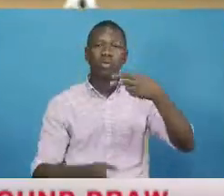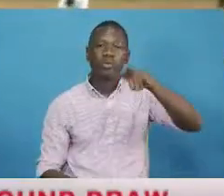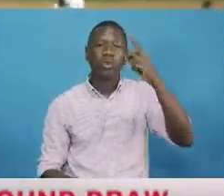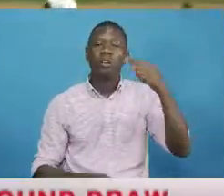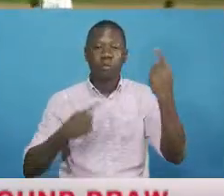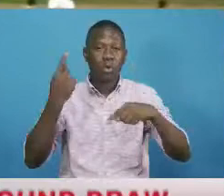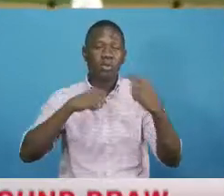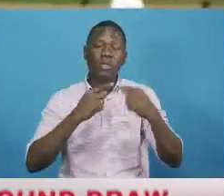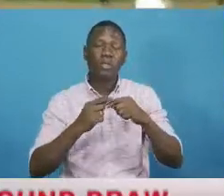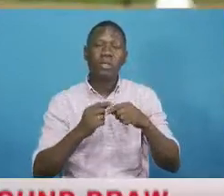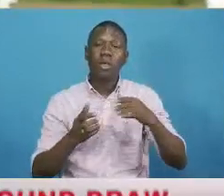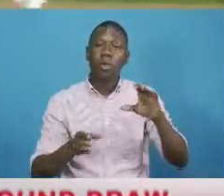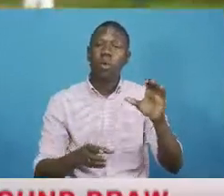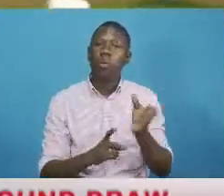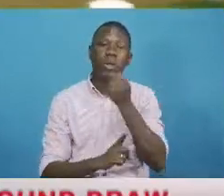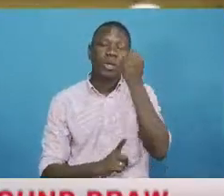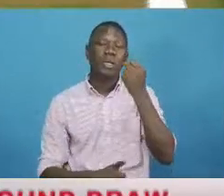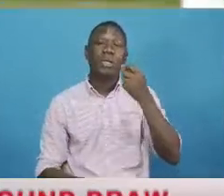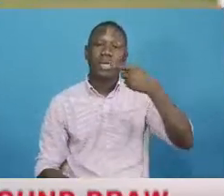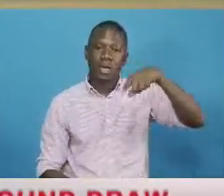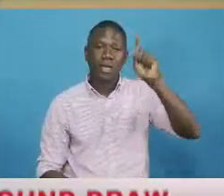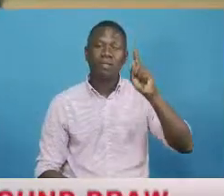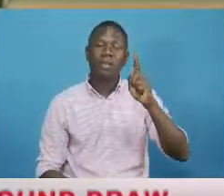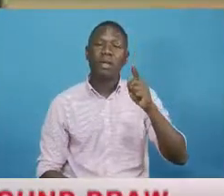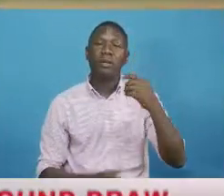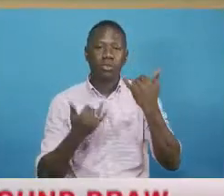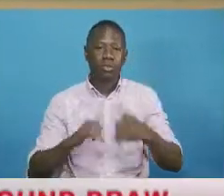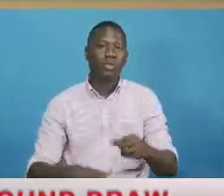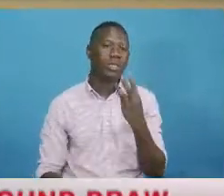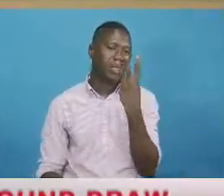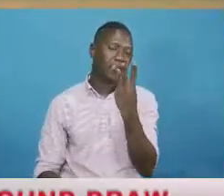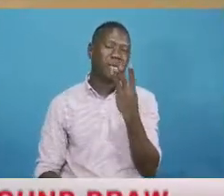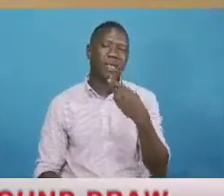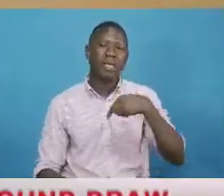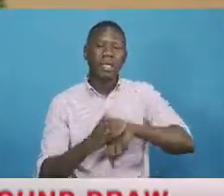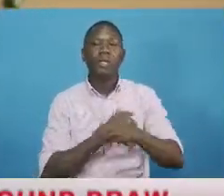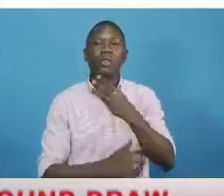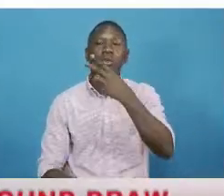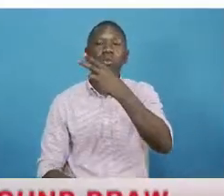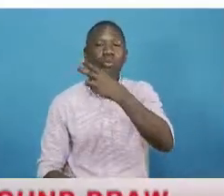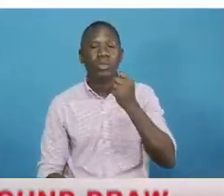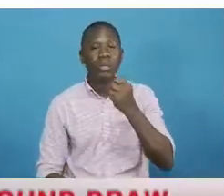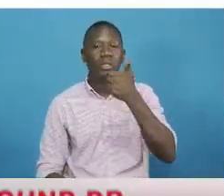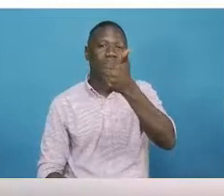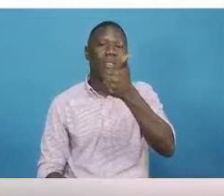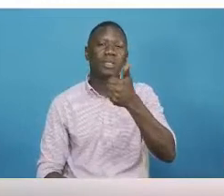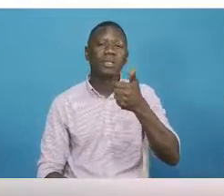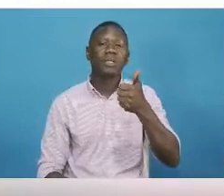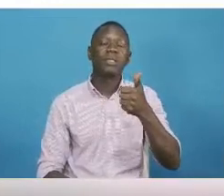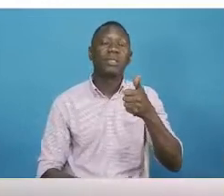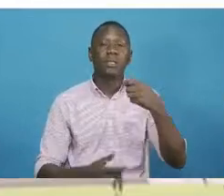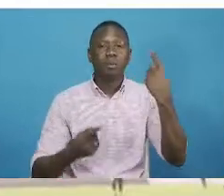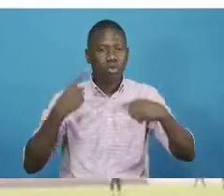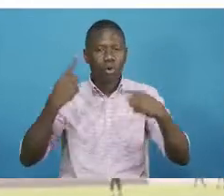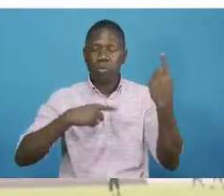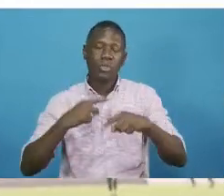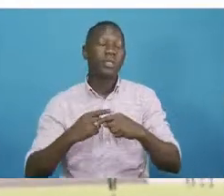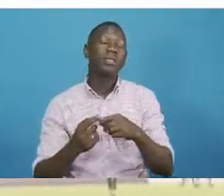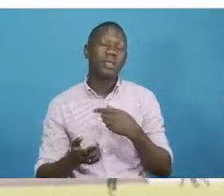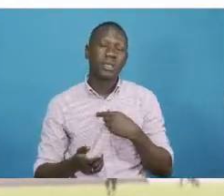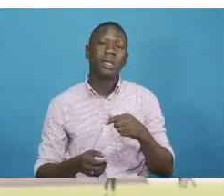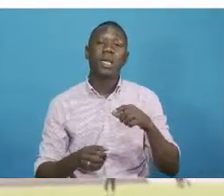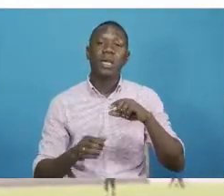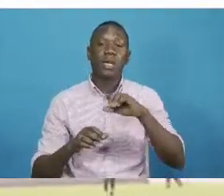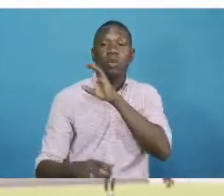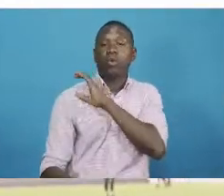and losing 3 in 26 games. In an interview with QTV last month, Fortune coach Jane Juve says it would be tough to